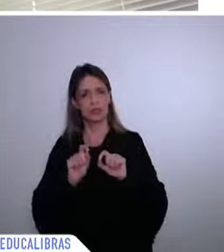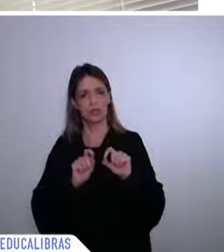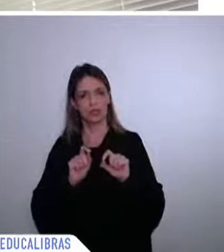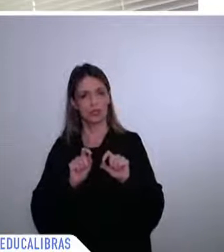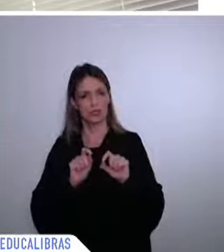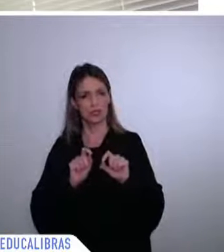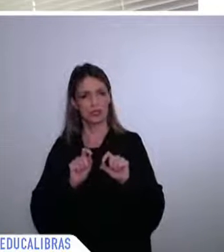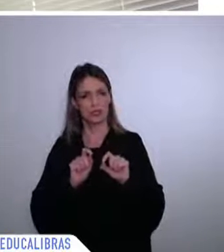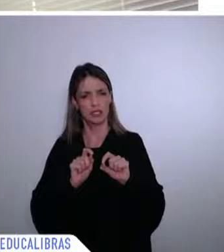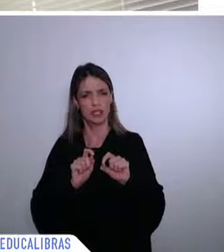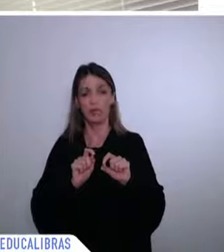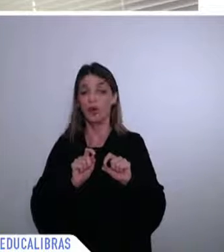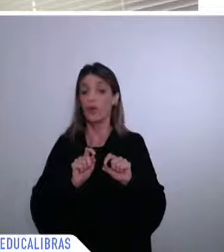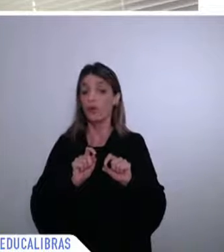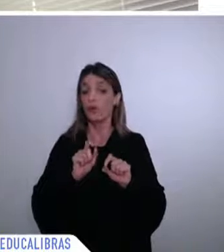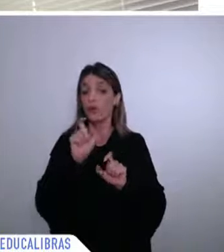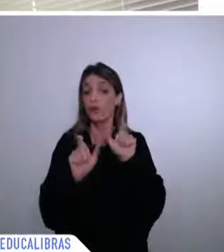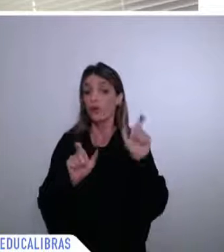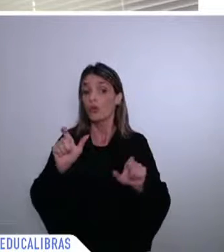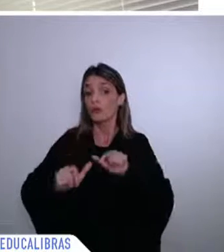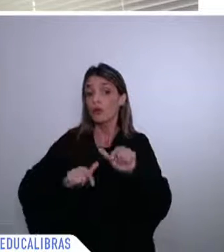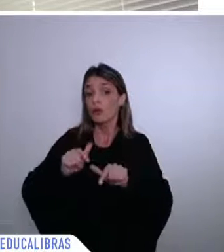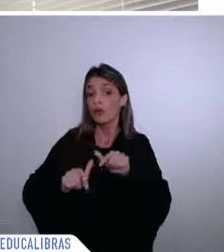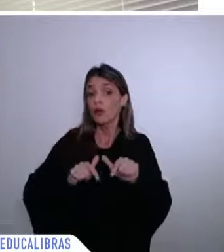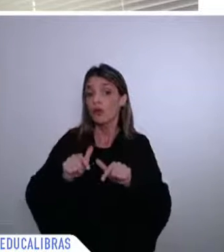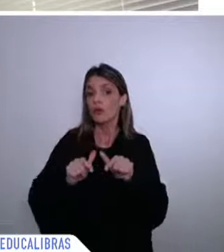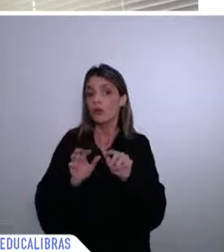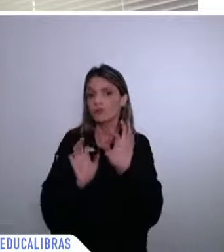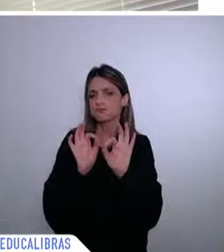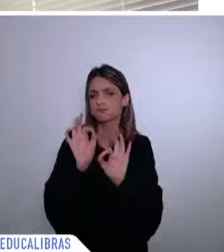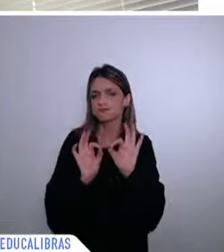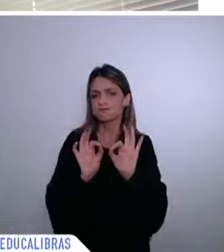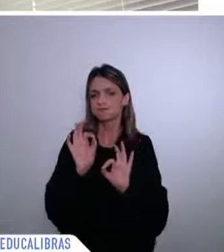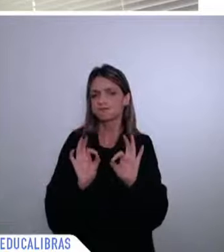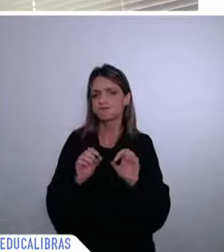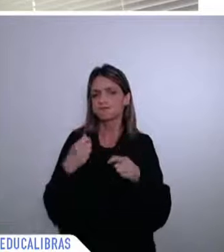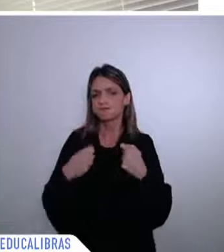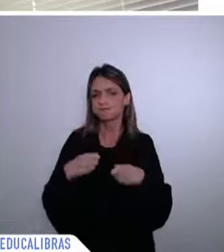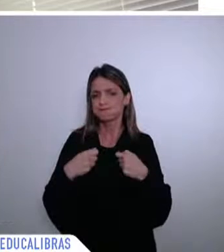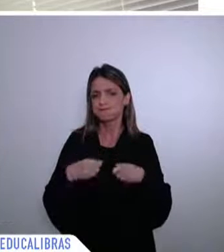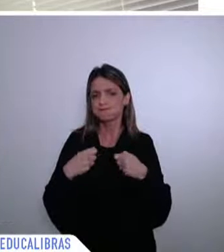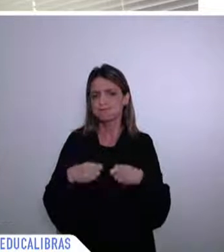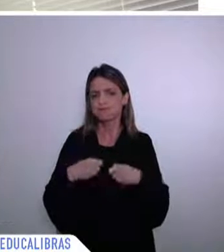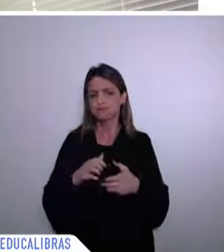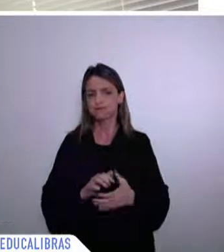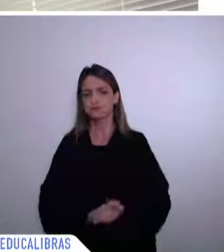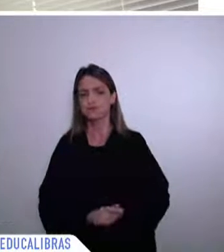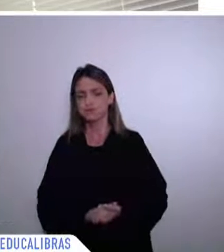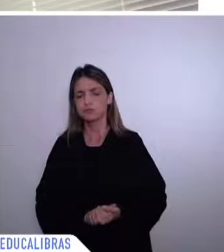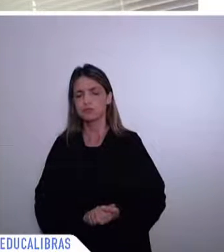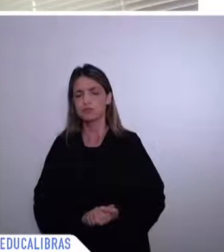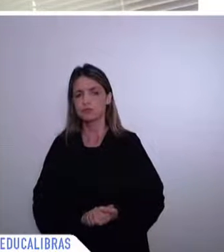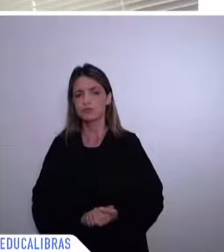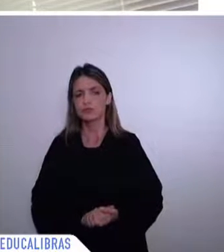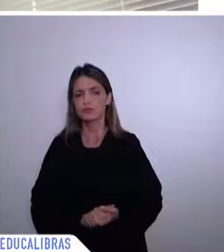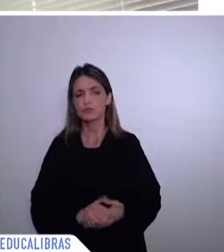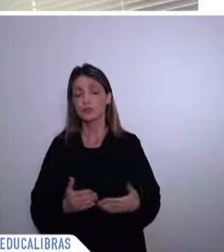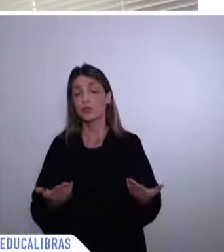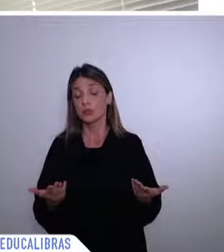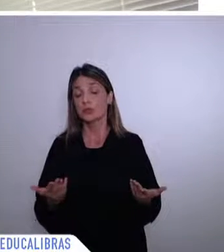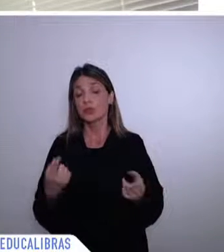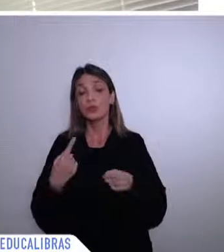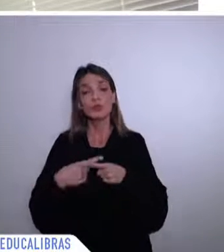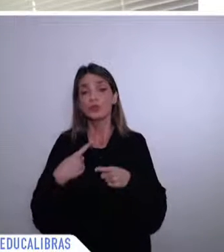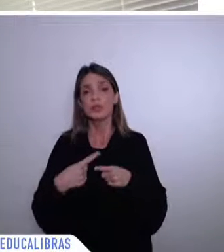participation goes along the line of having these workers as part of an organization